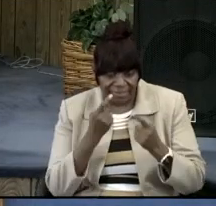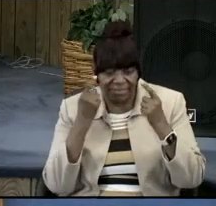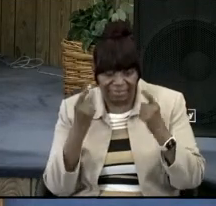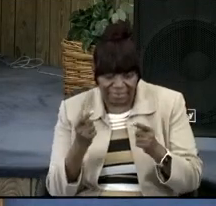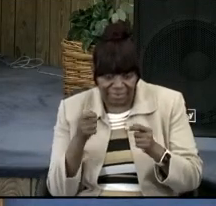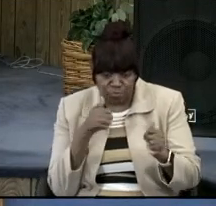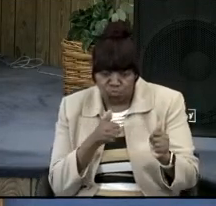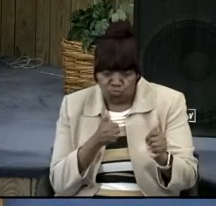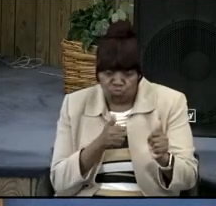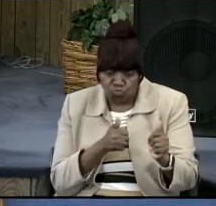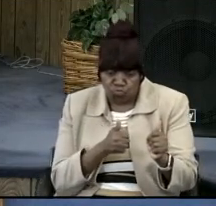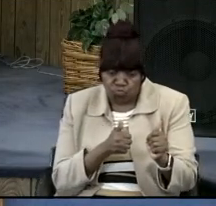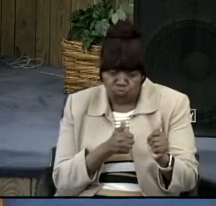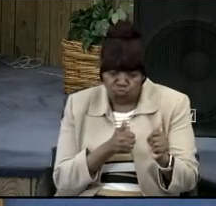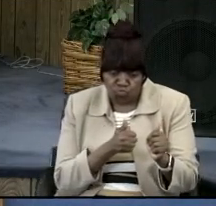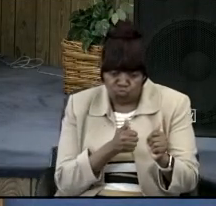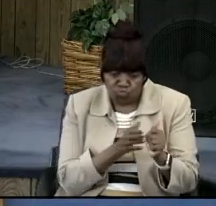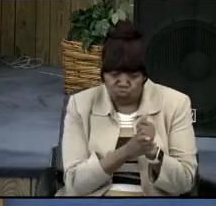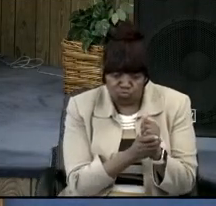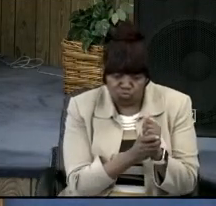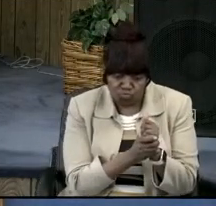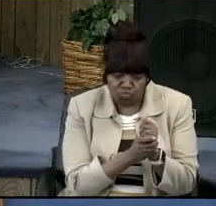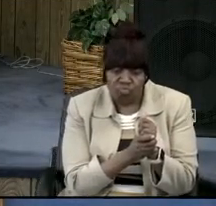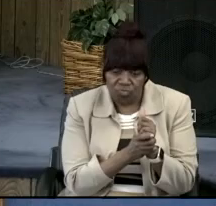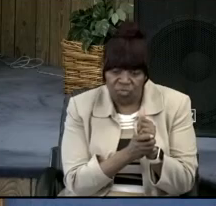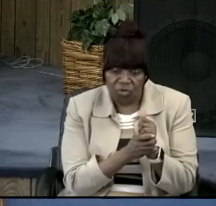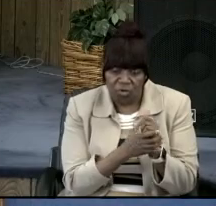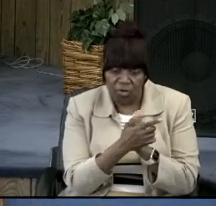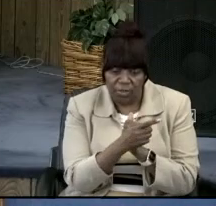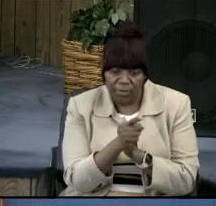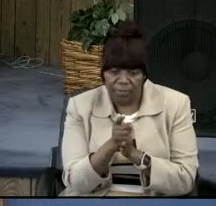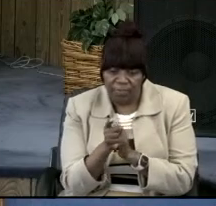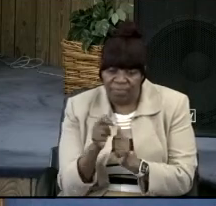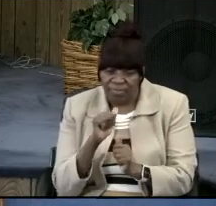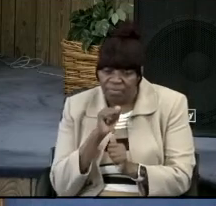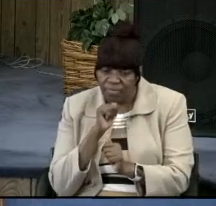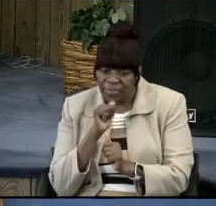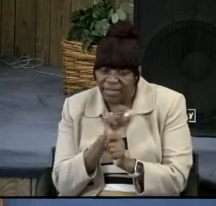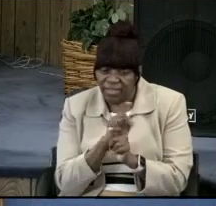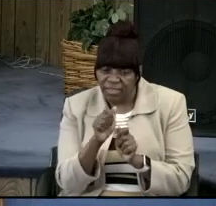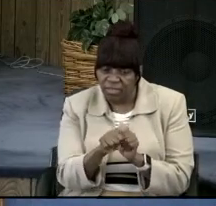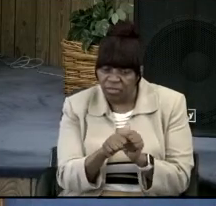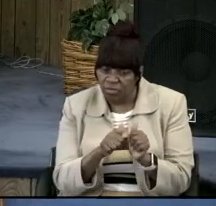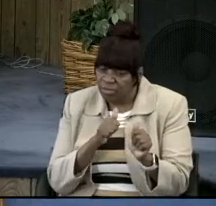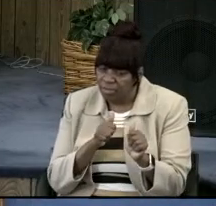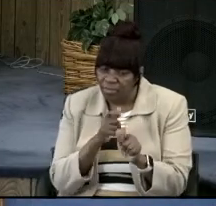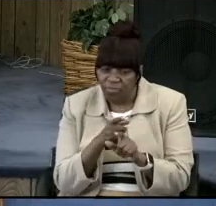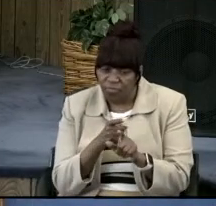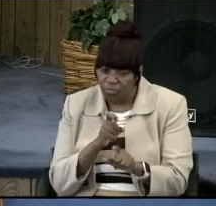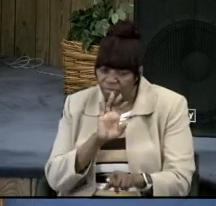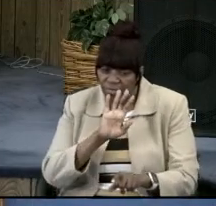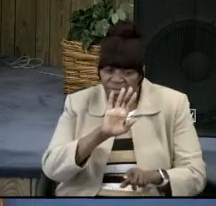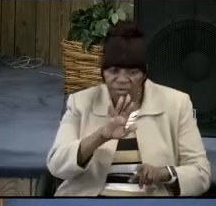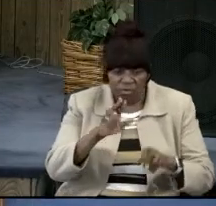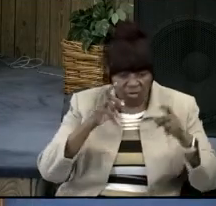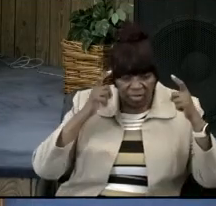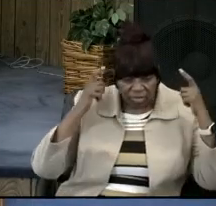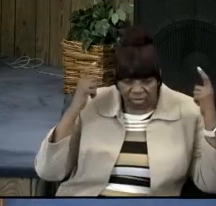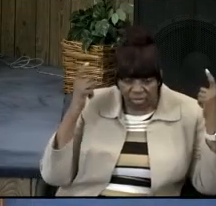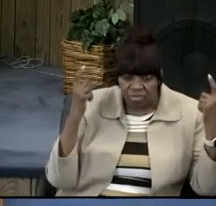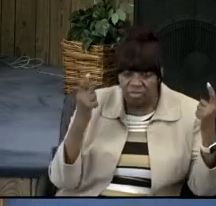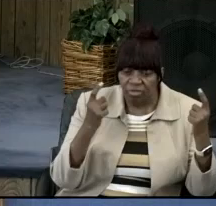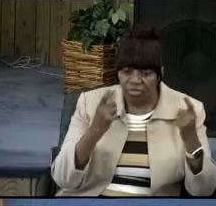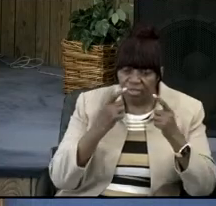up with us. When something is on the record and you don't repent and turn from your evil ways, Caleb, it catches up to